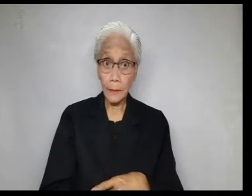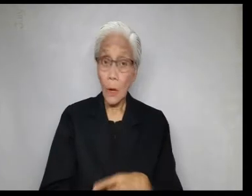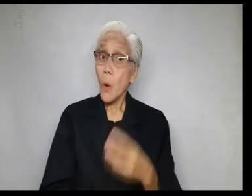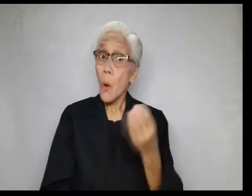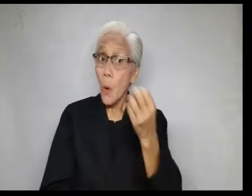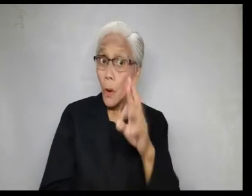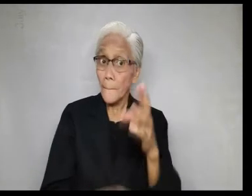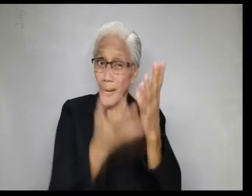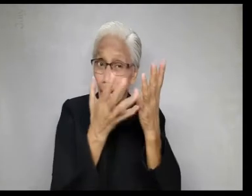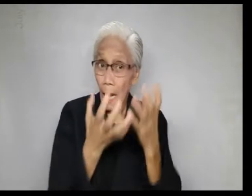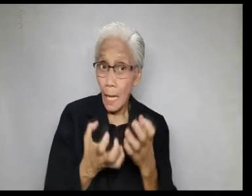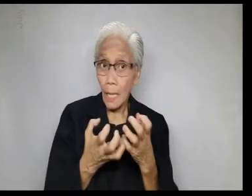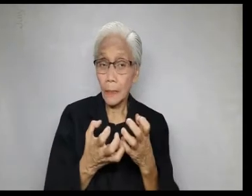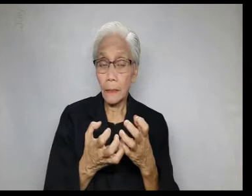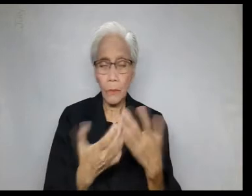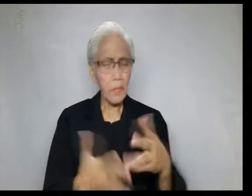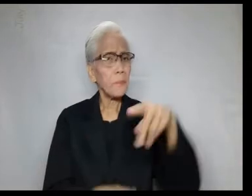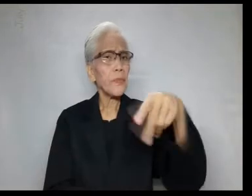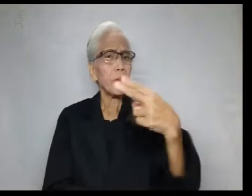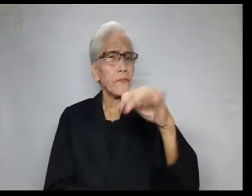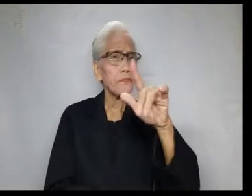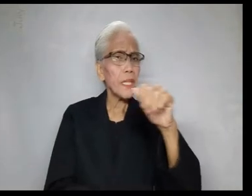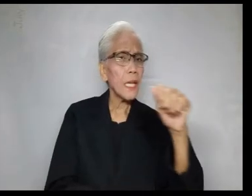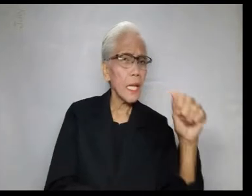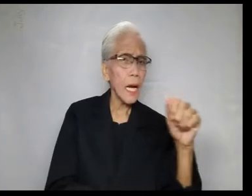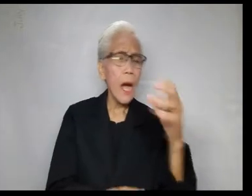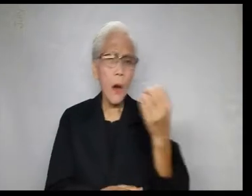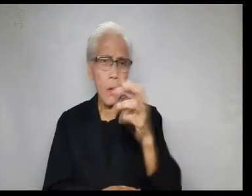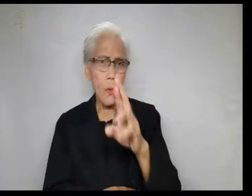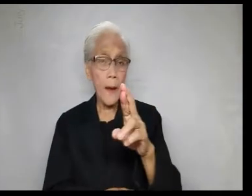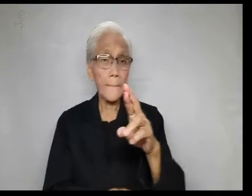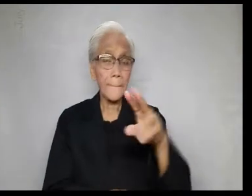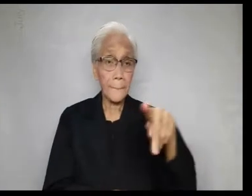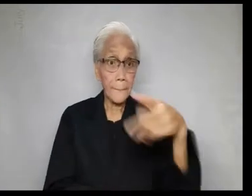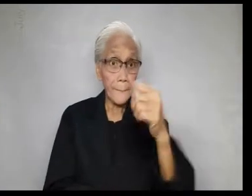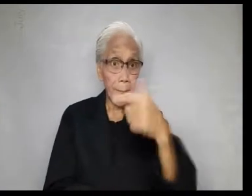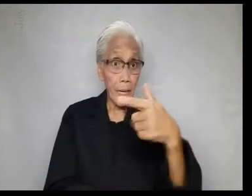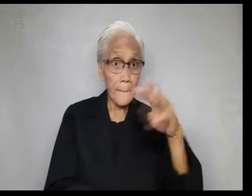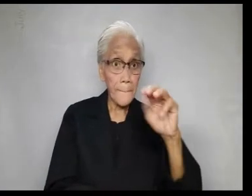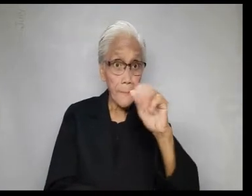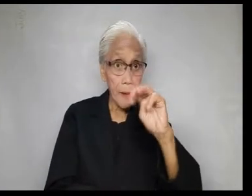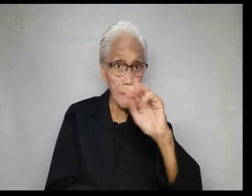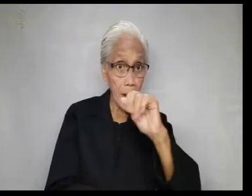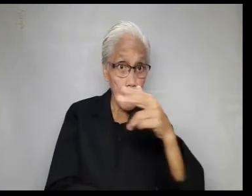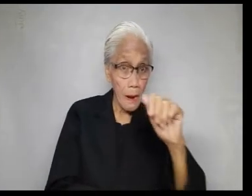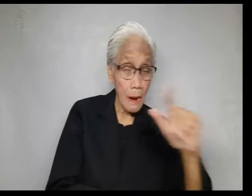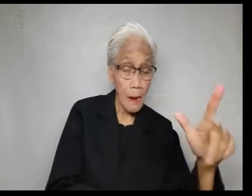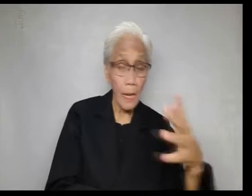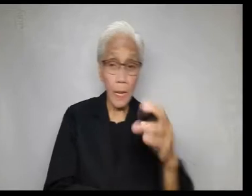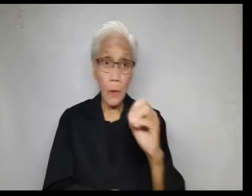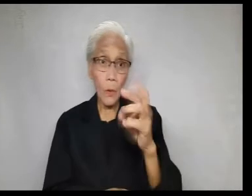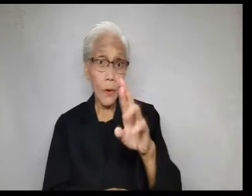all desires or paghahangad, philia or pagmamahal, and sacramental friendships